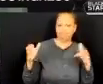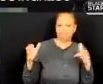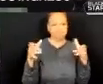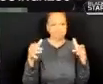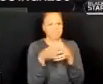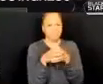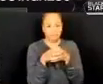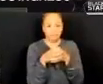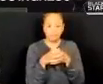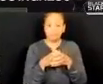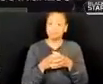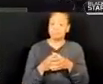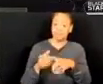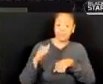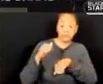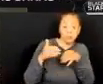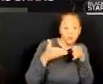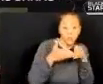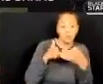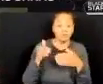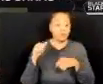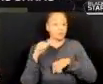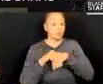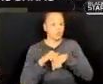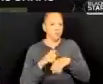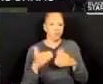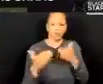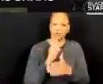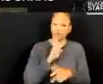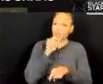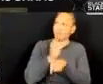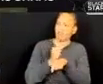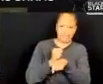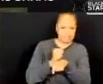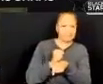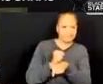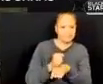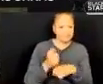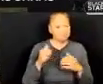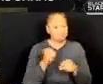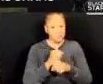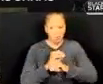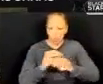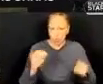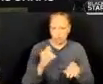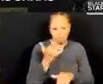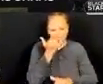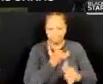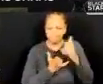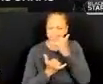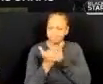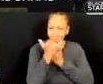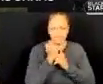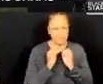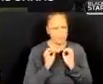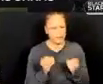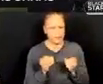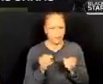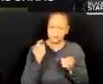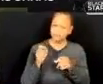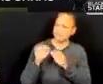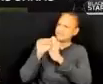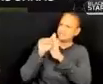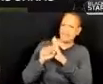reality. And so make no mistake, from the State House to the Congress, to the White